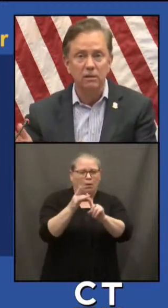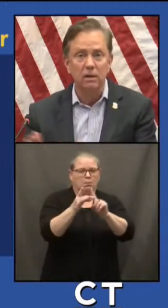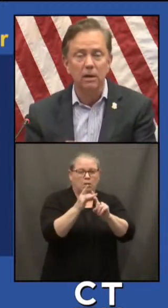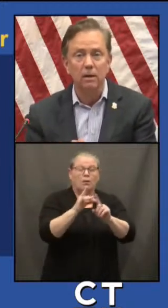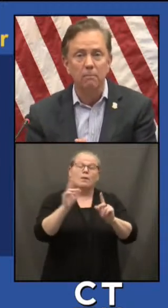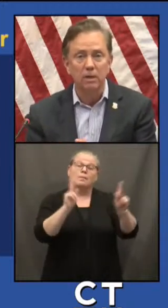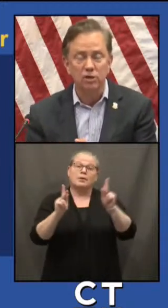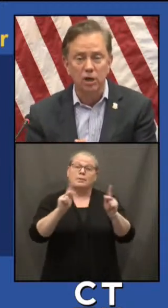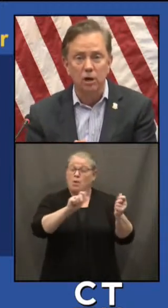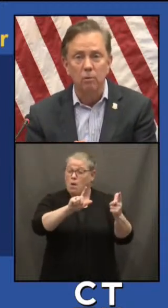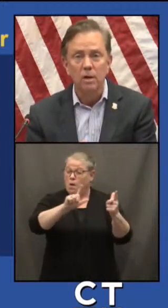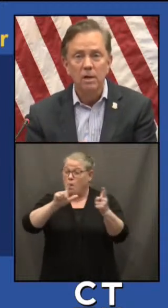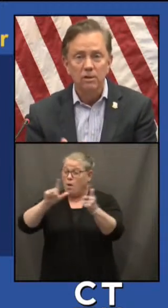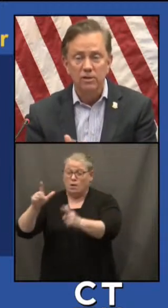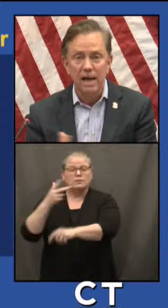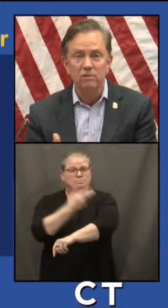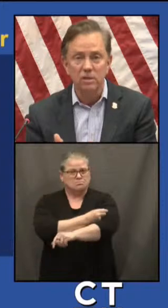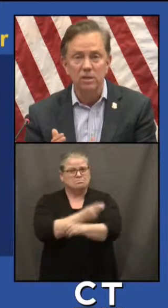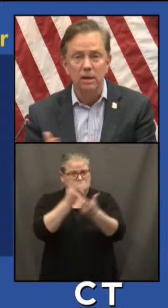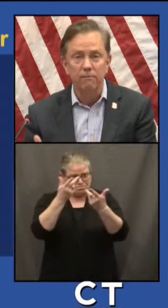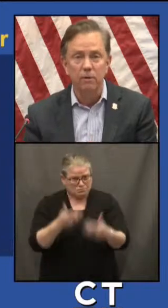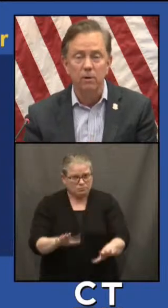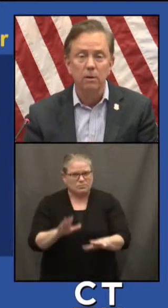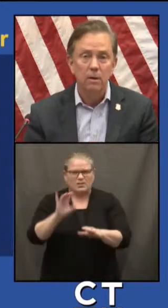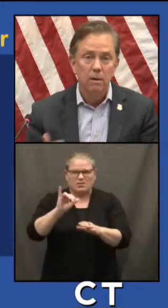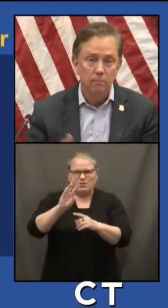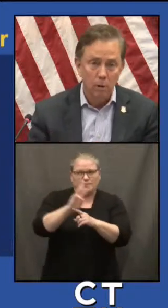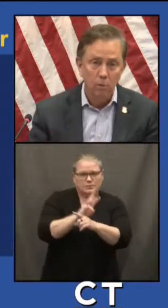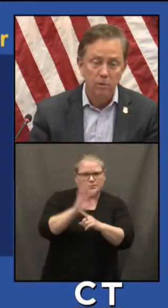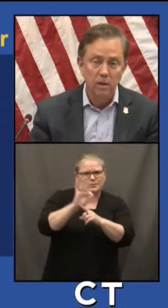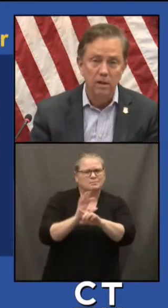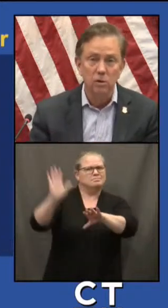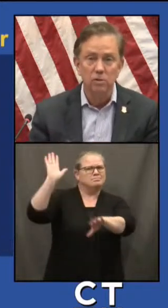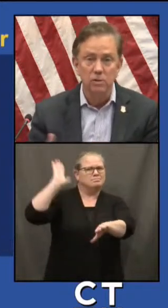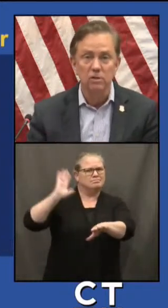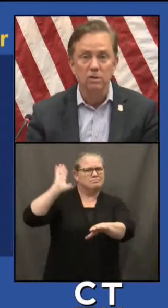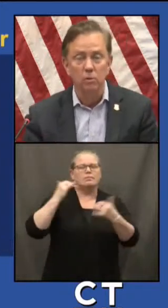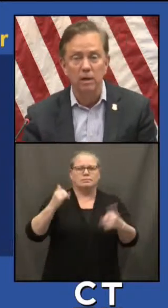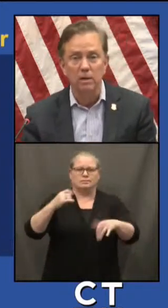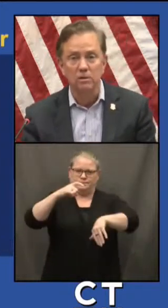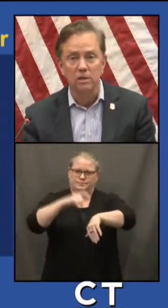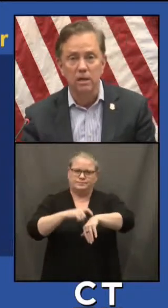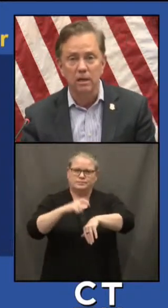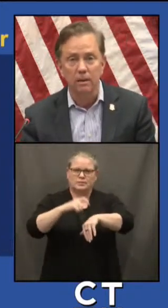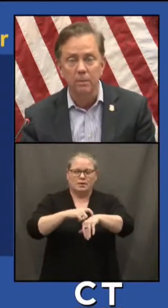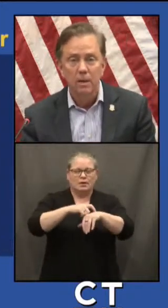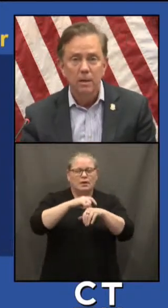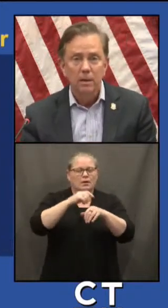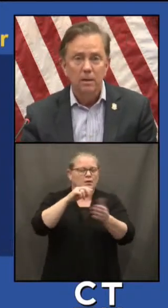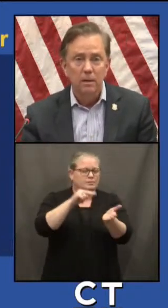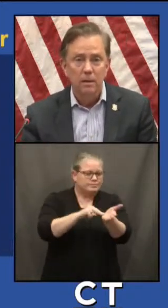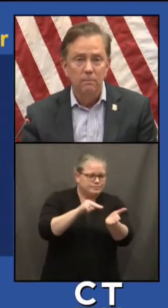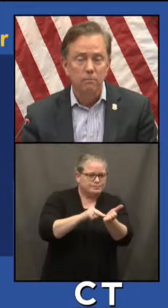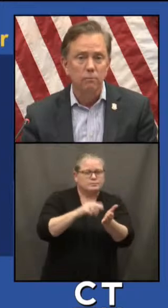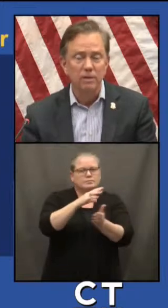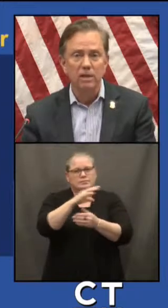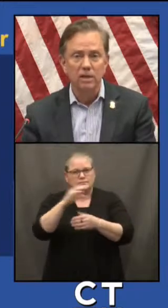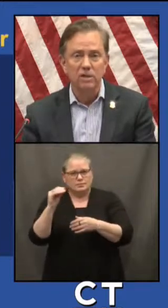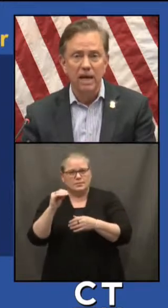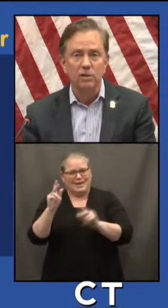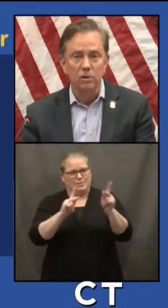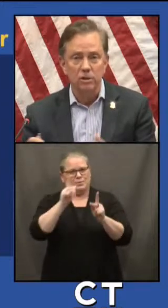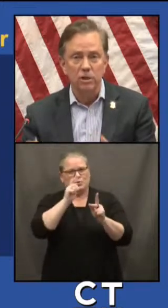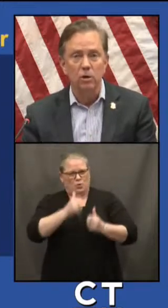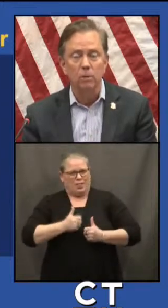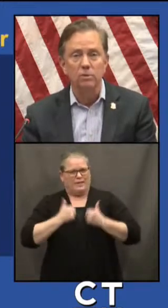6-9 months ago. So now's the time for both the nurses as well as the residents